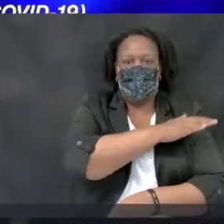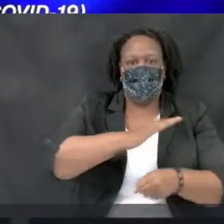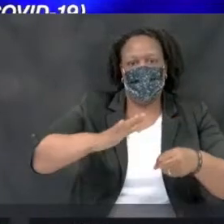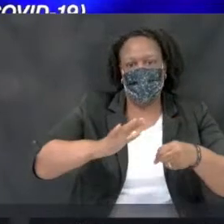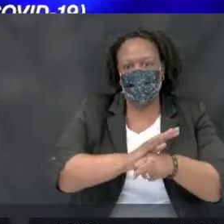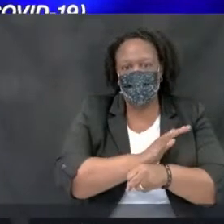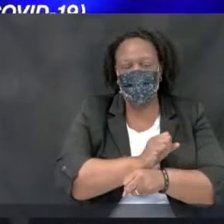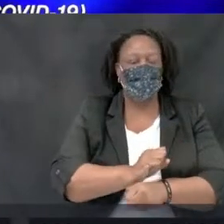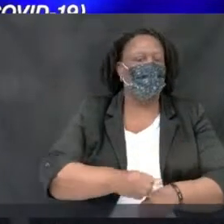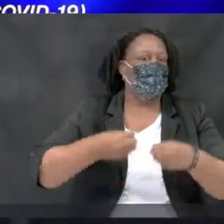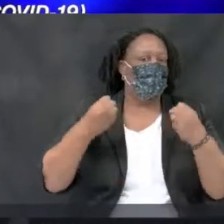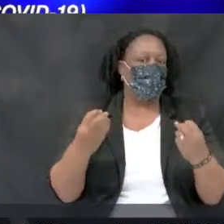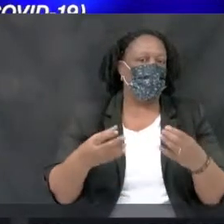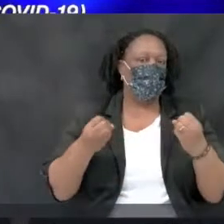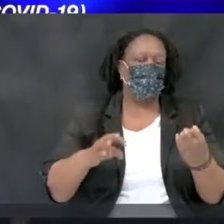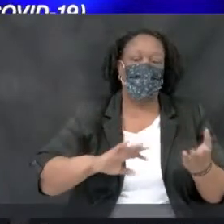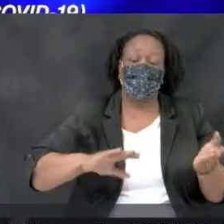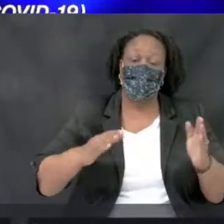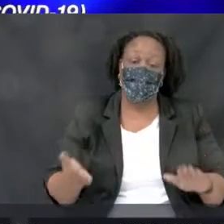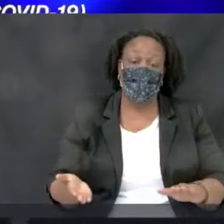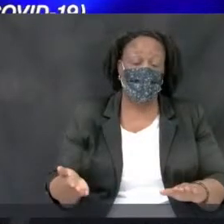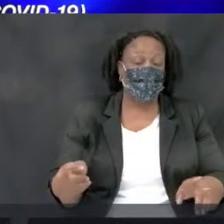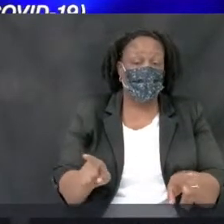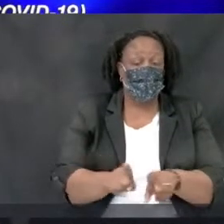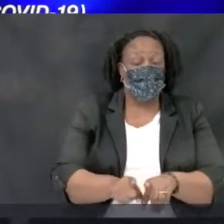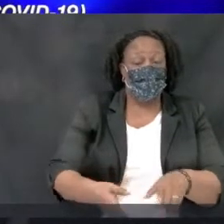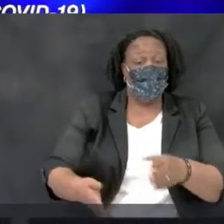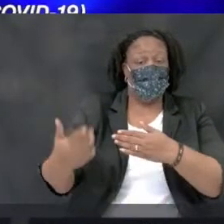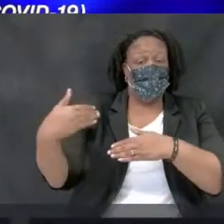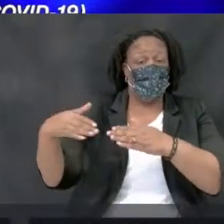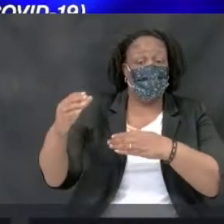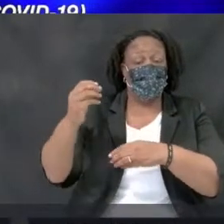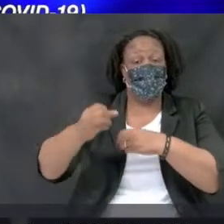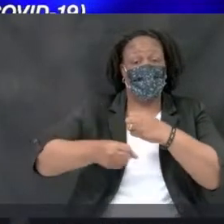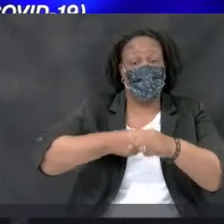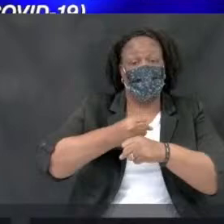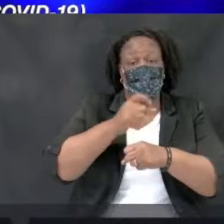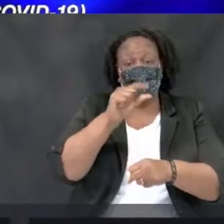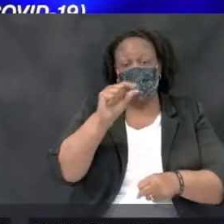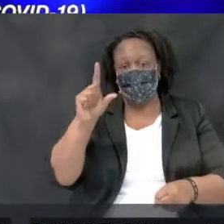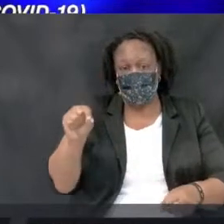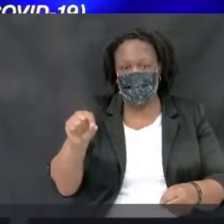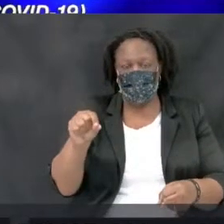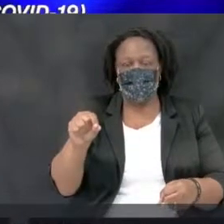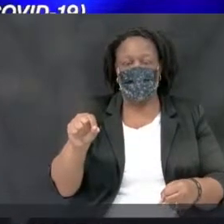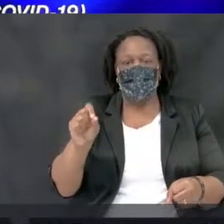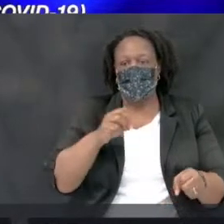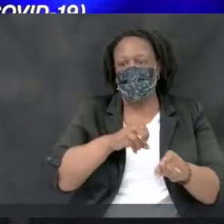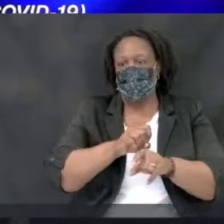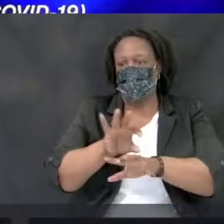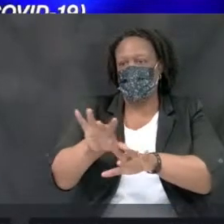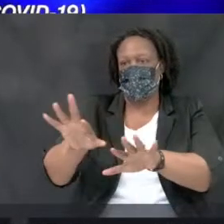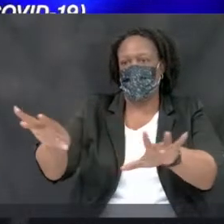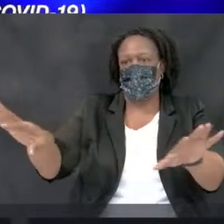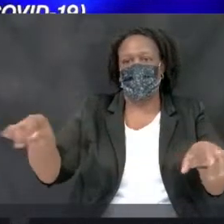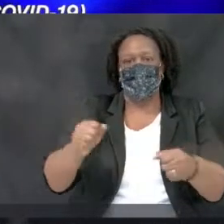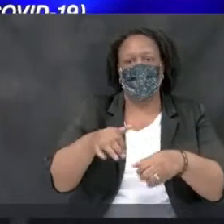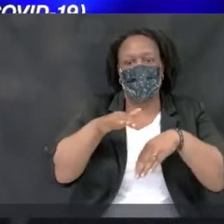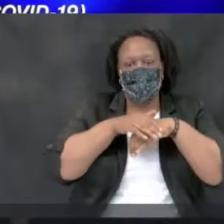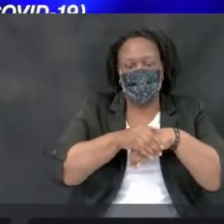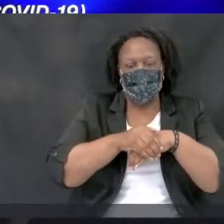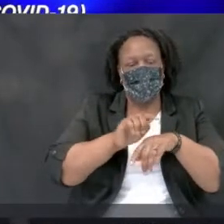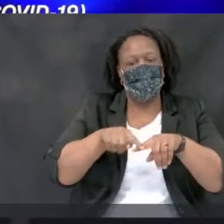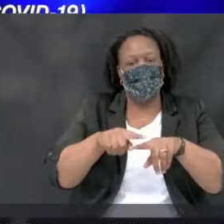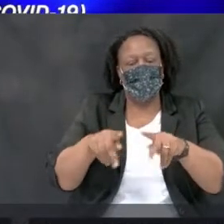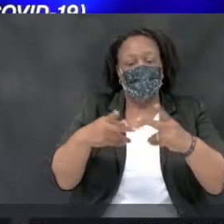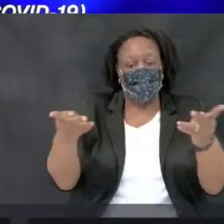multiple deaths, as occurred last year when the virus was spreading through Europe. The World Health